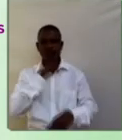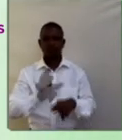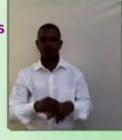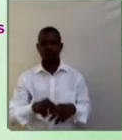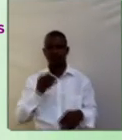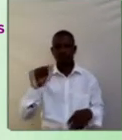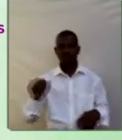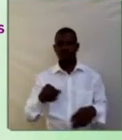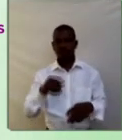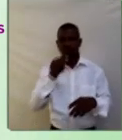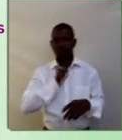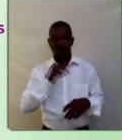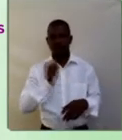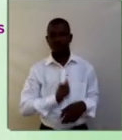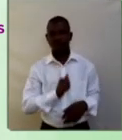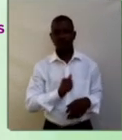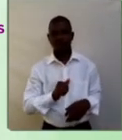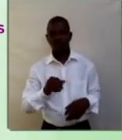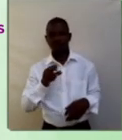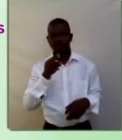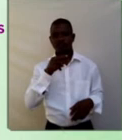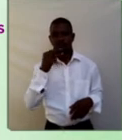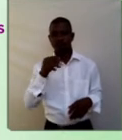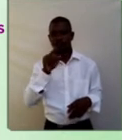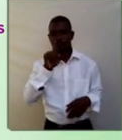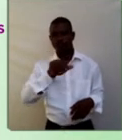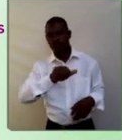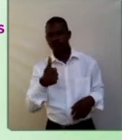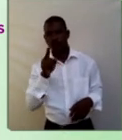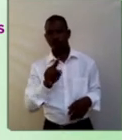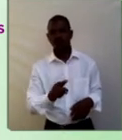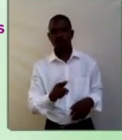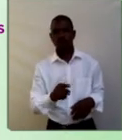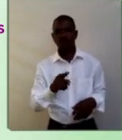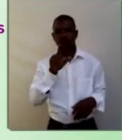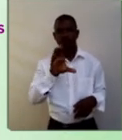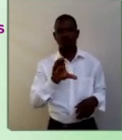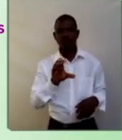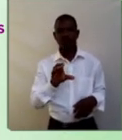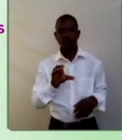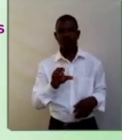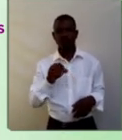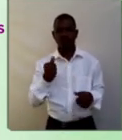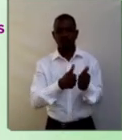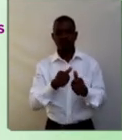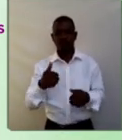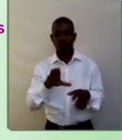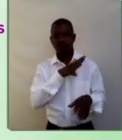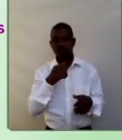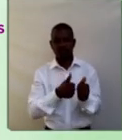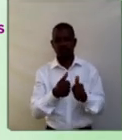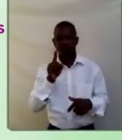A, themselves. B, one another. C, each and